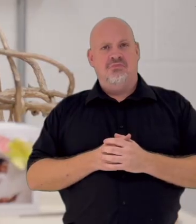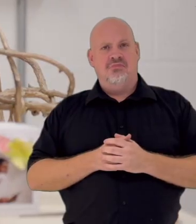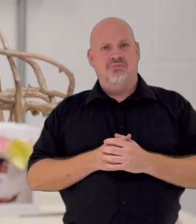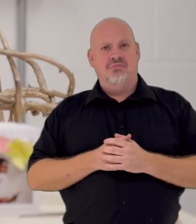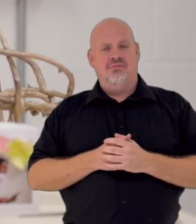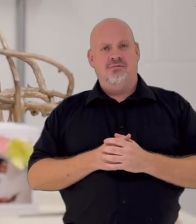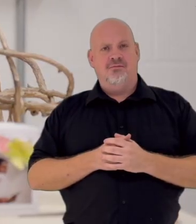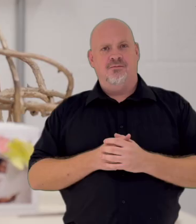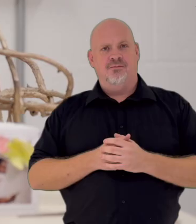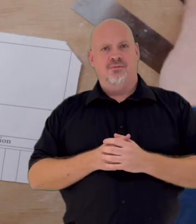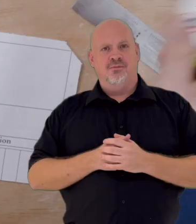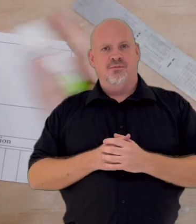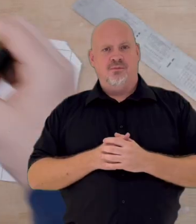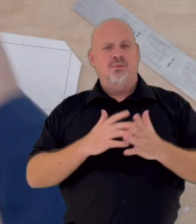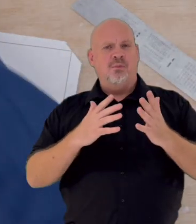Make another cube,